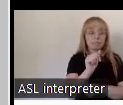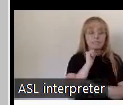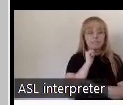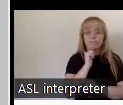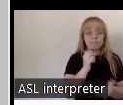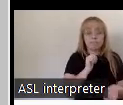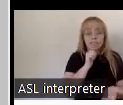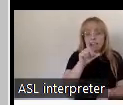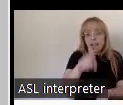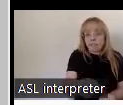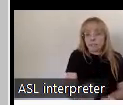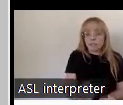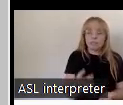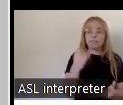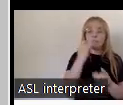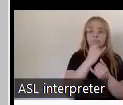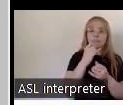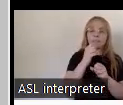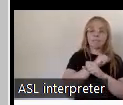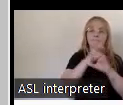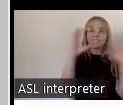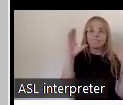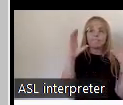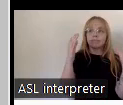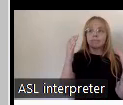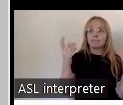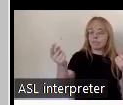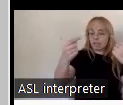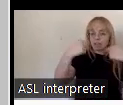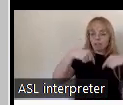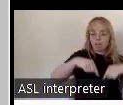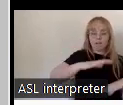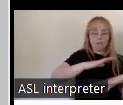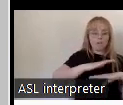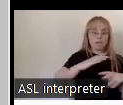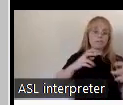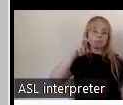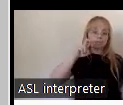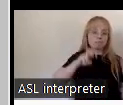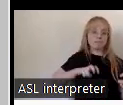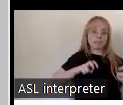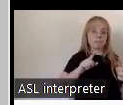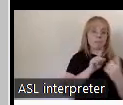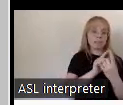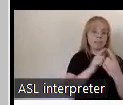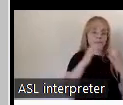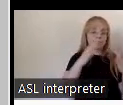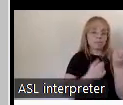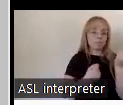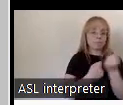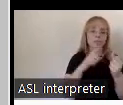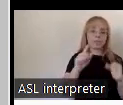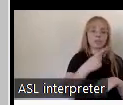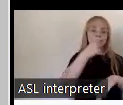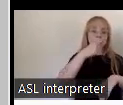but can you imagine coming to the table for an annual meeting or meeting someone that you're supporting for the first